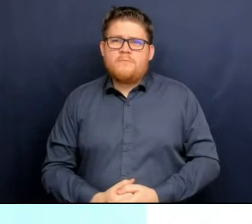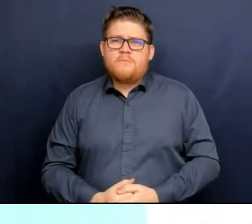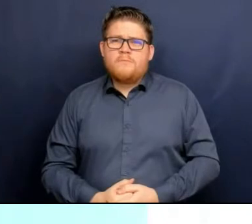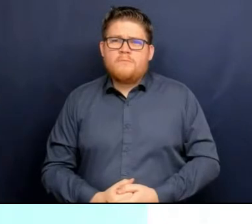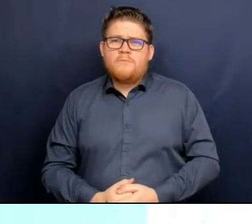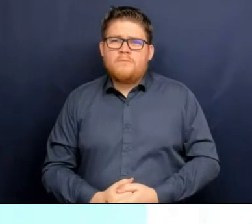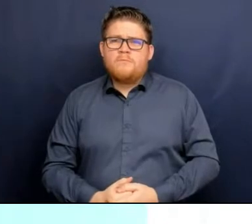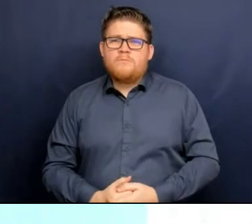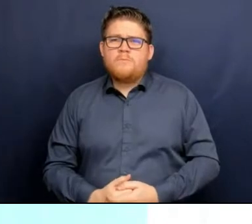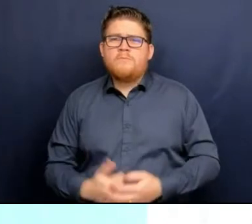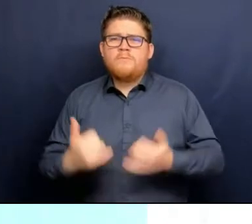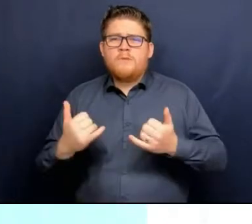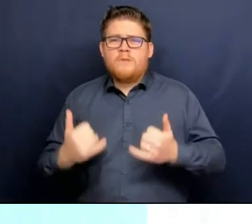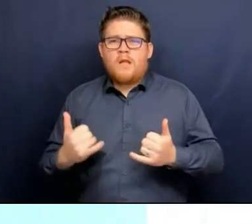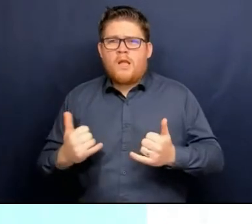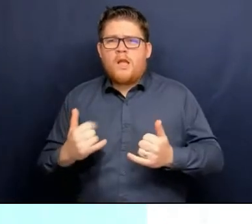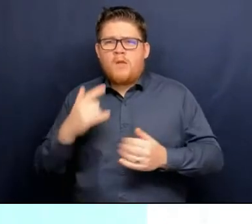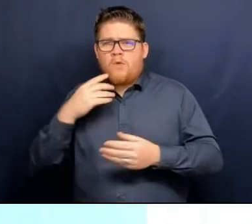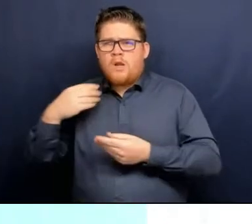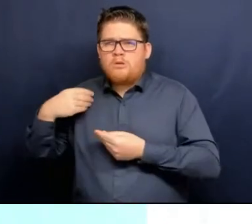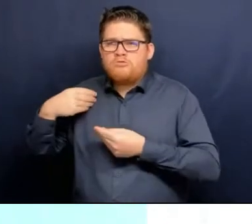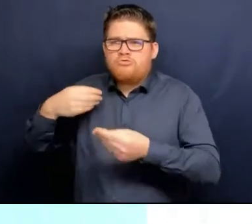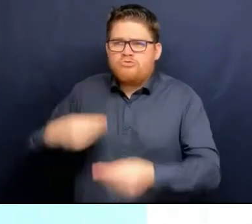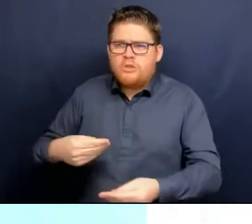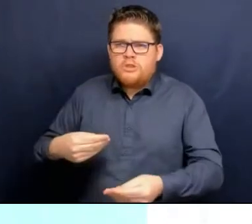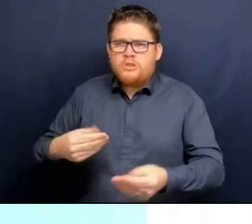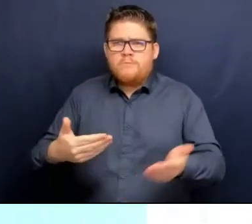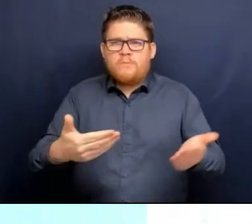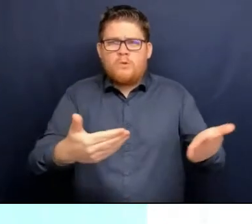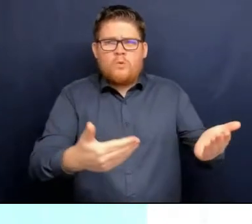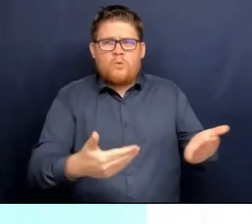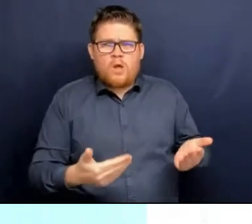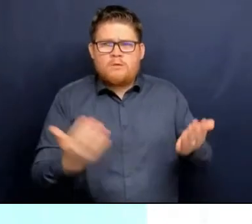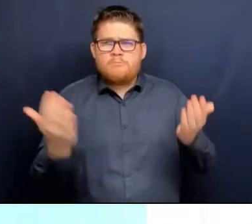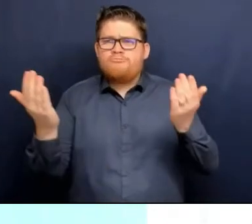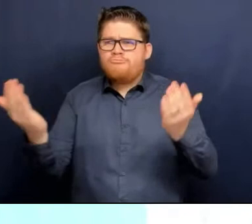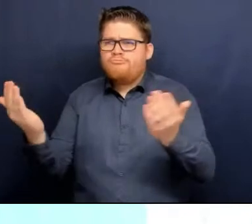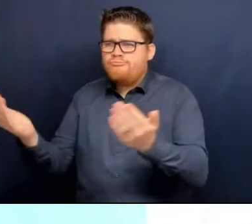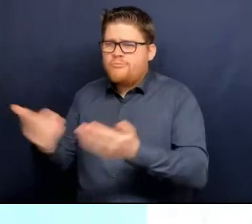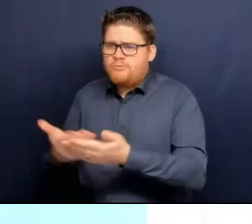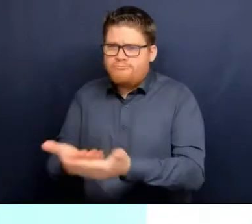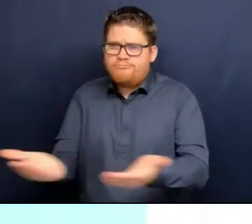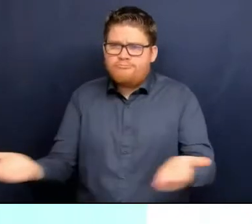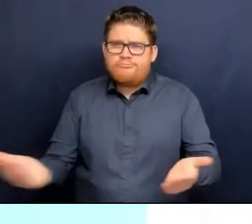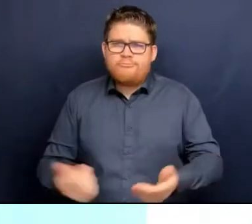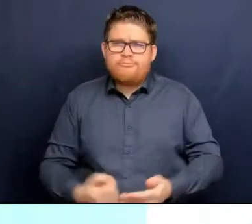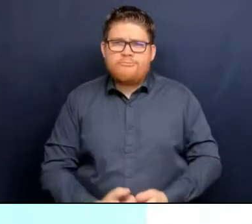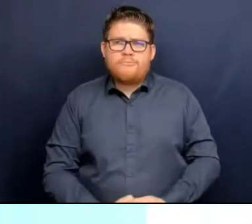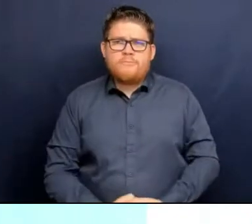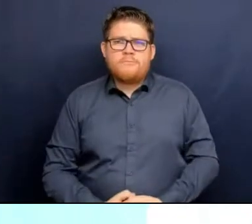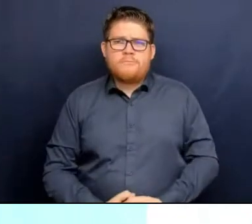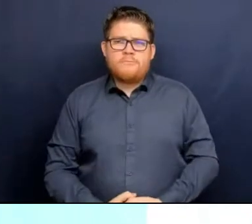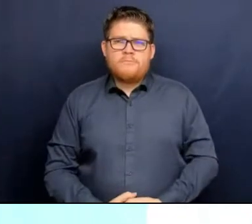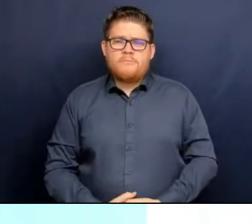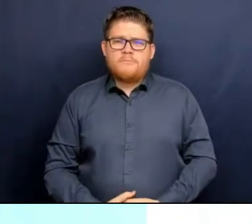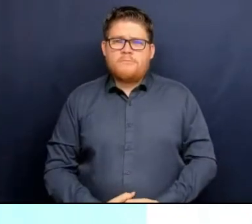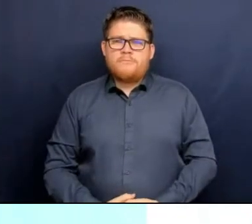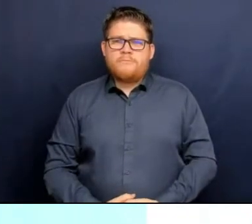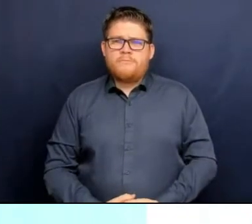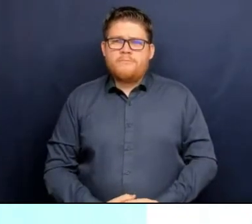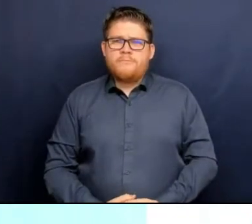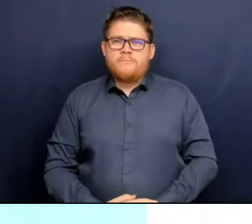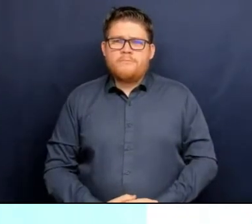walakwa. Aishkwa kwan sanat techel the kwagan tanuk. Aishka siem nukhilia. And thank you for